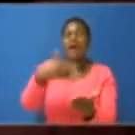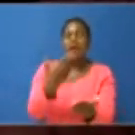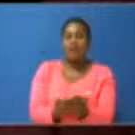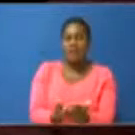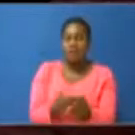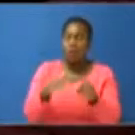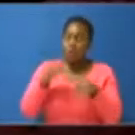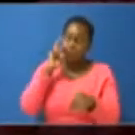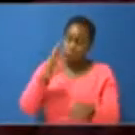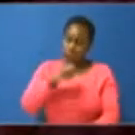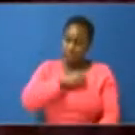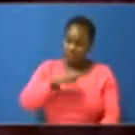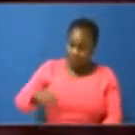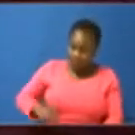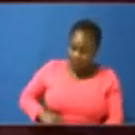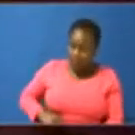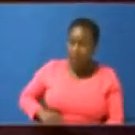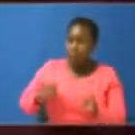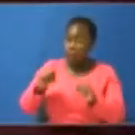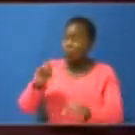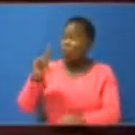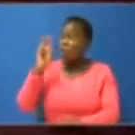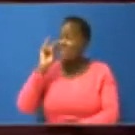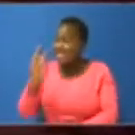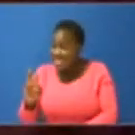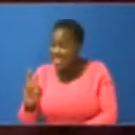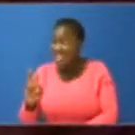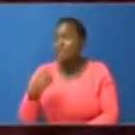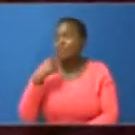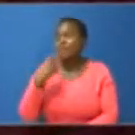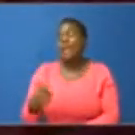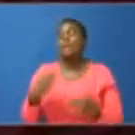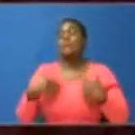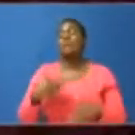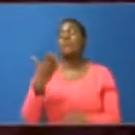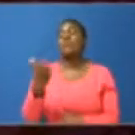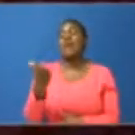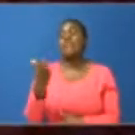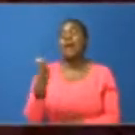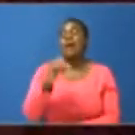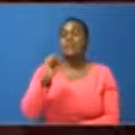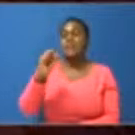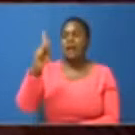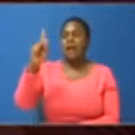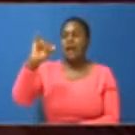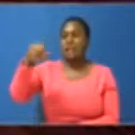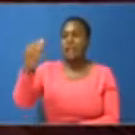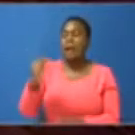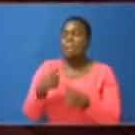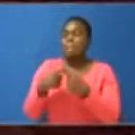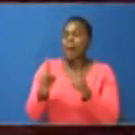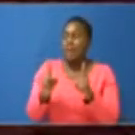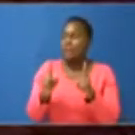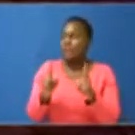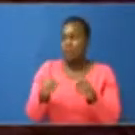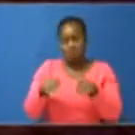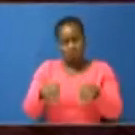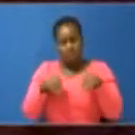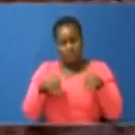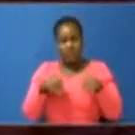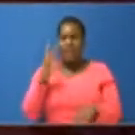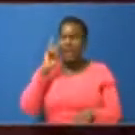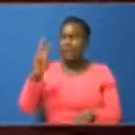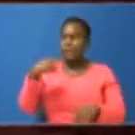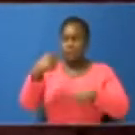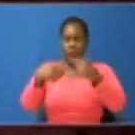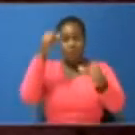waiting to see sakai as soon as we are able to do that we'll be able to inform our viewers that uh sarcaja is around but the wait and see continues